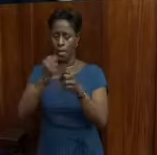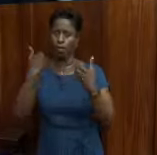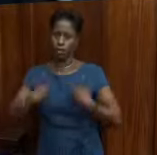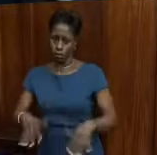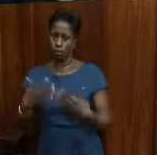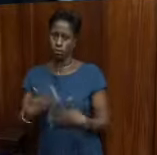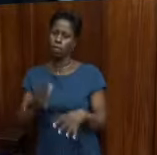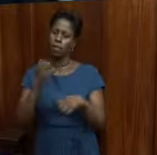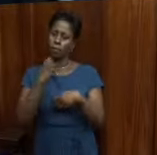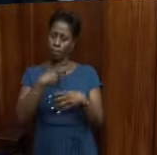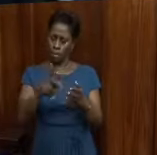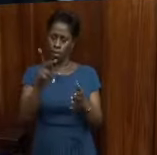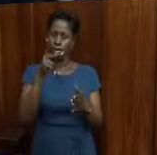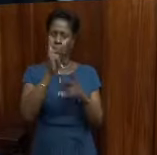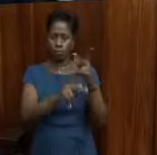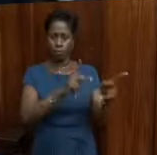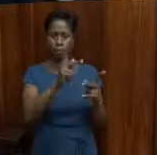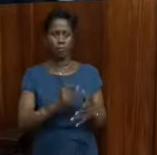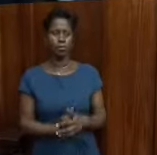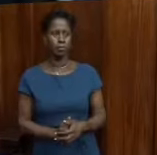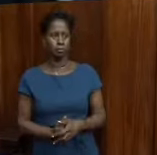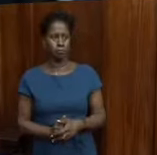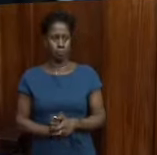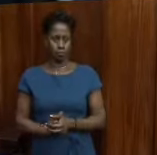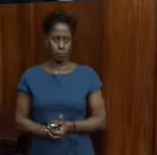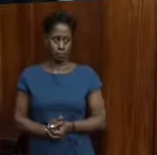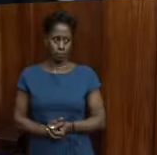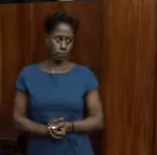bonds, which have been accepted